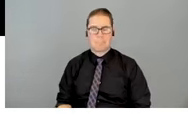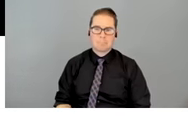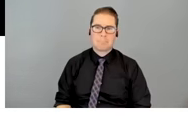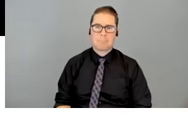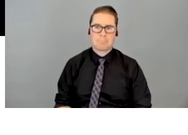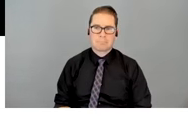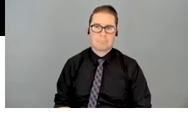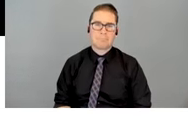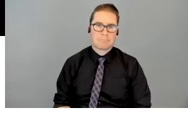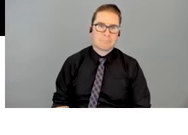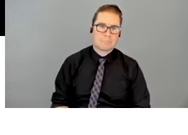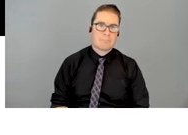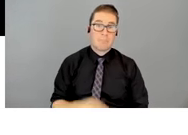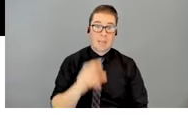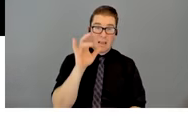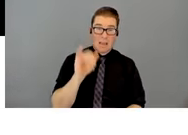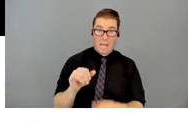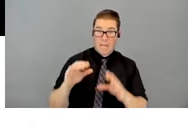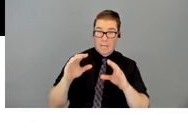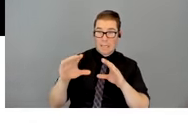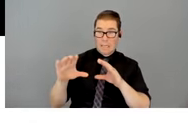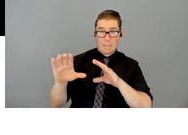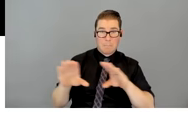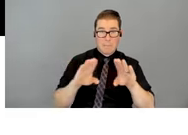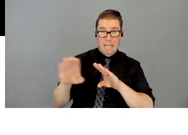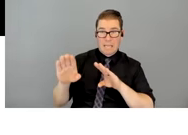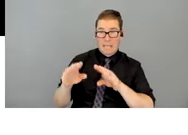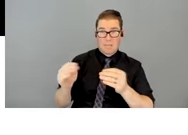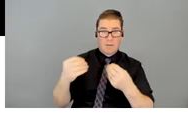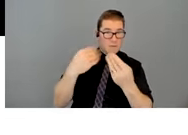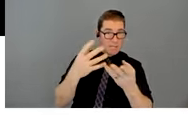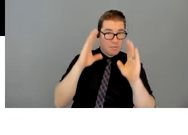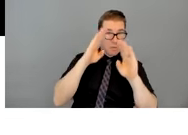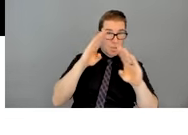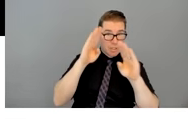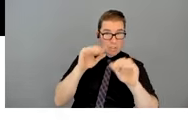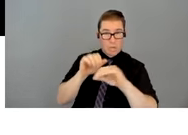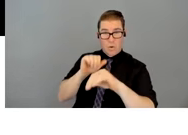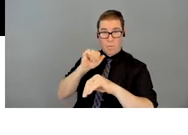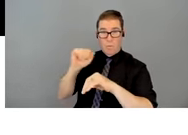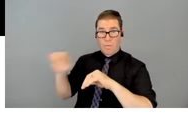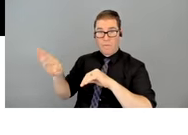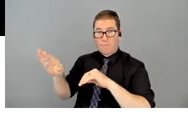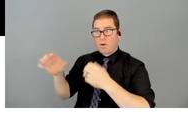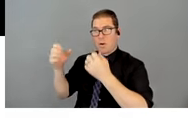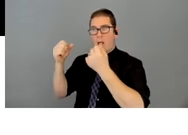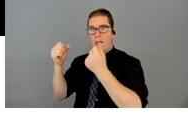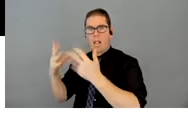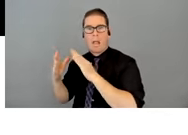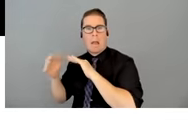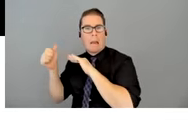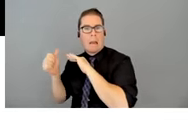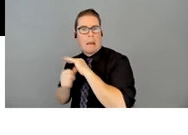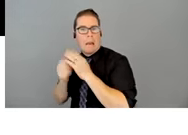A lot of communication happens behind the scenes, ensuring that students are okay. So